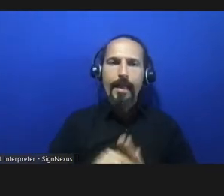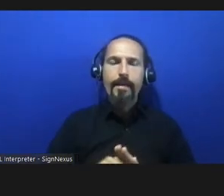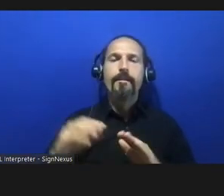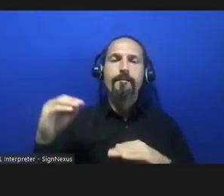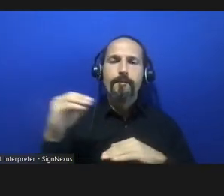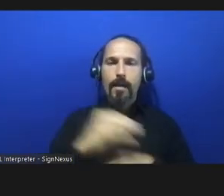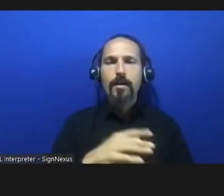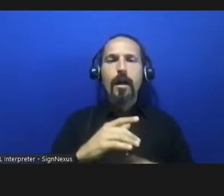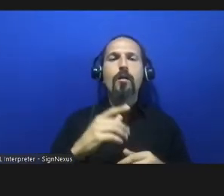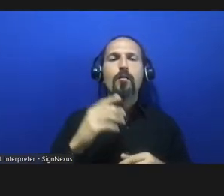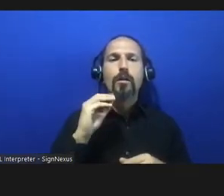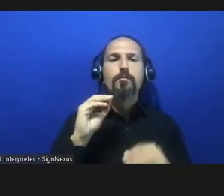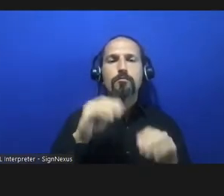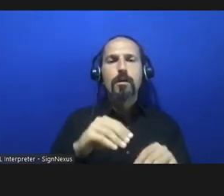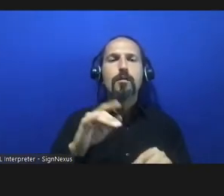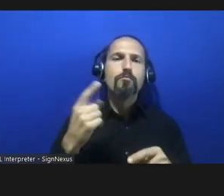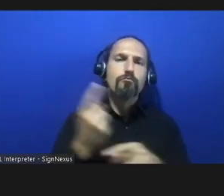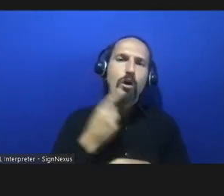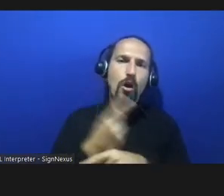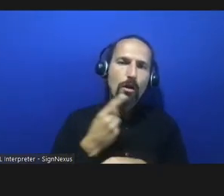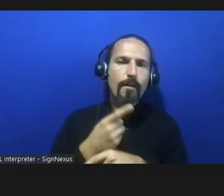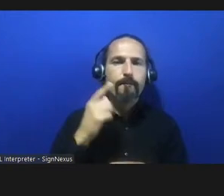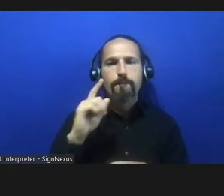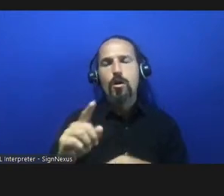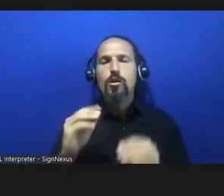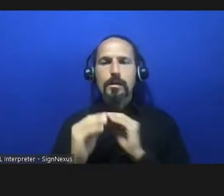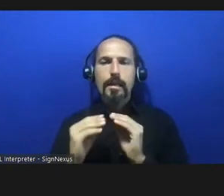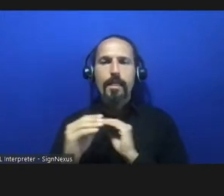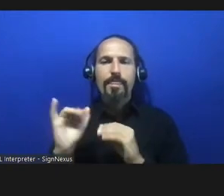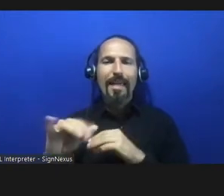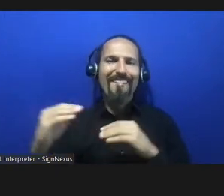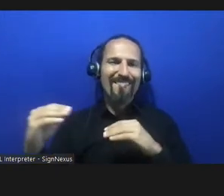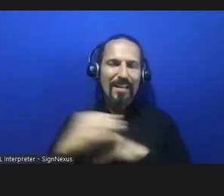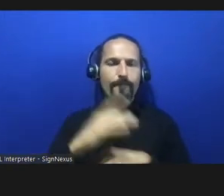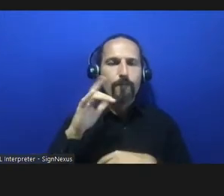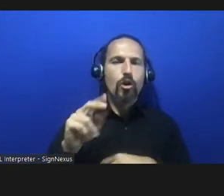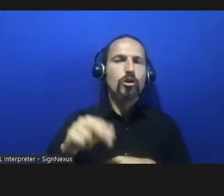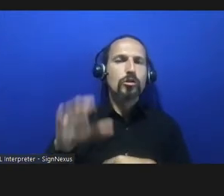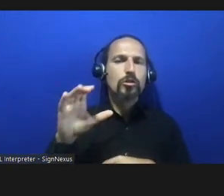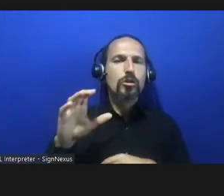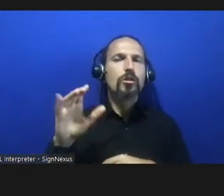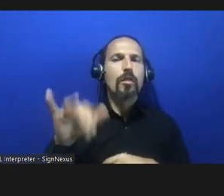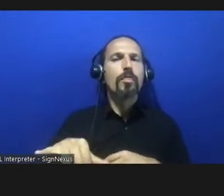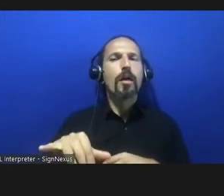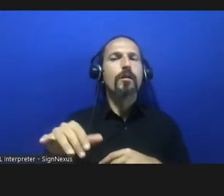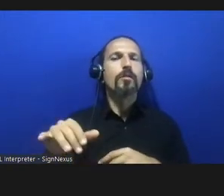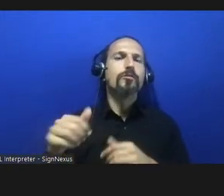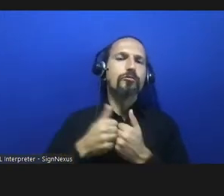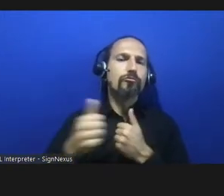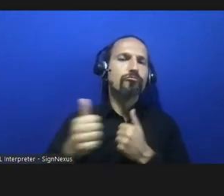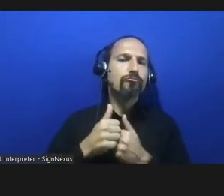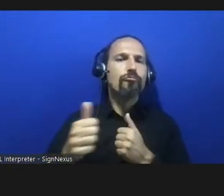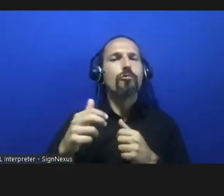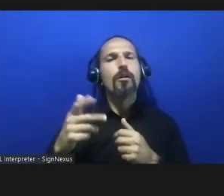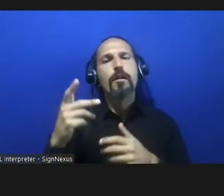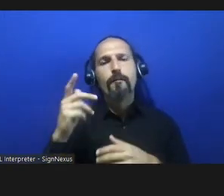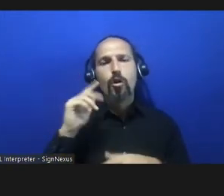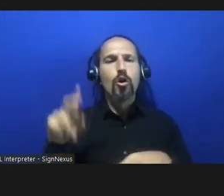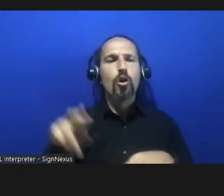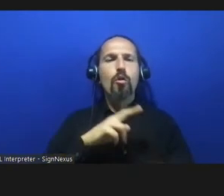implement appropriate signal timing adjustments to mitigate the effect for new york city department of transportation's normal practice